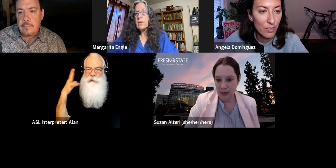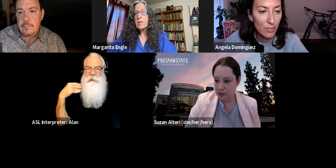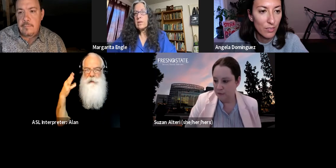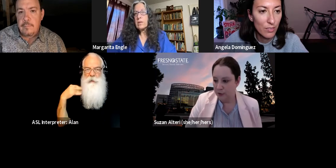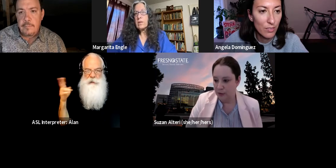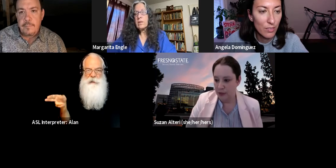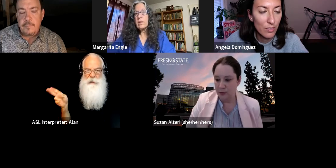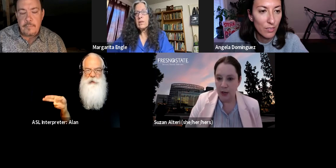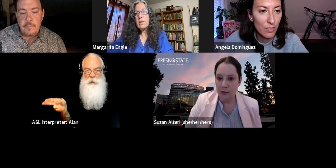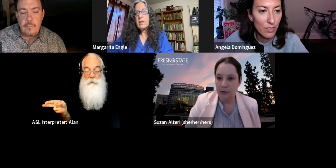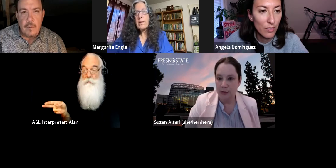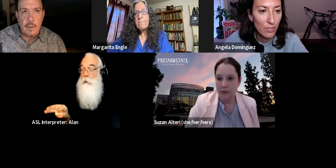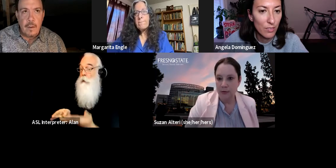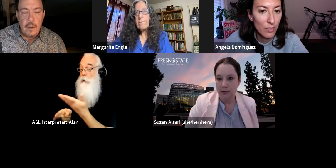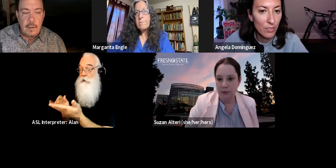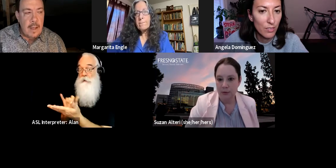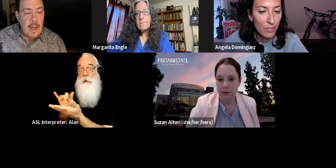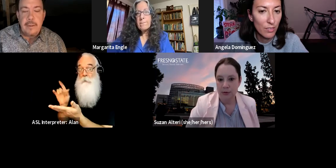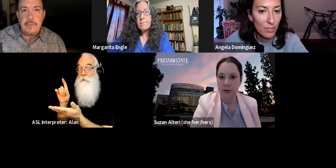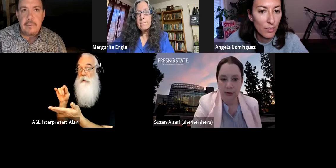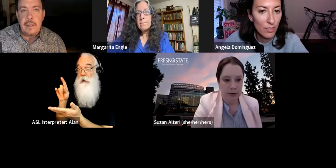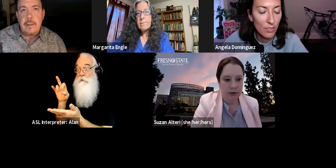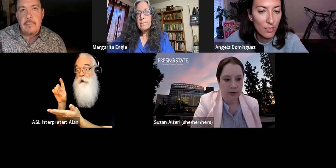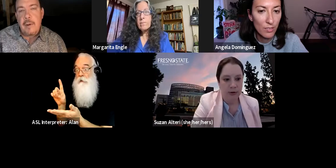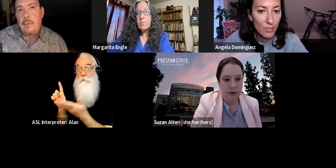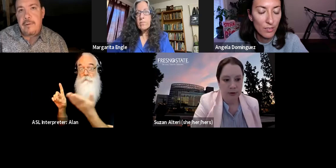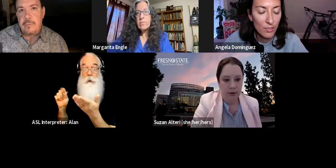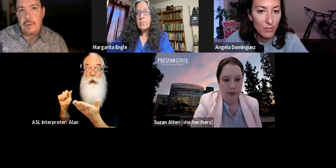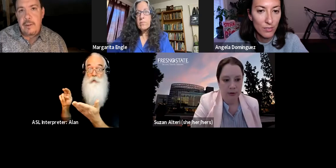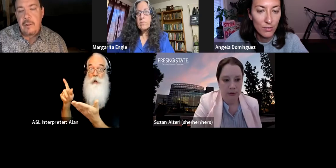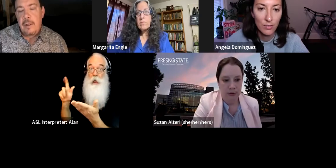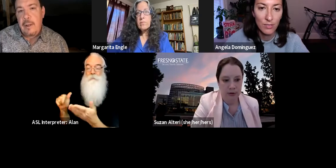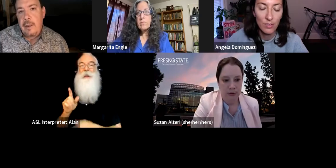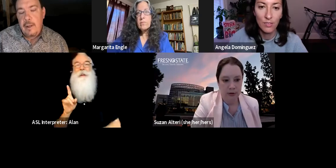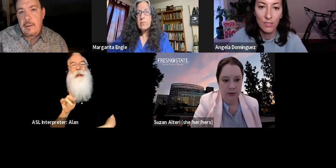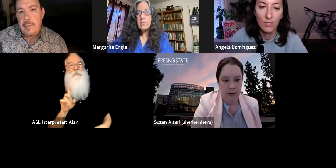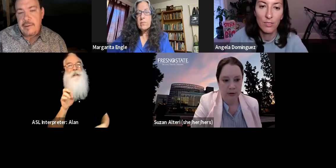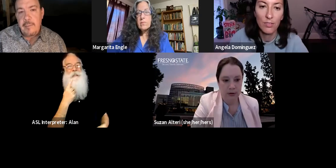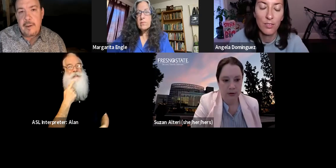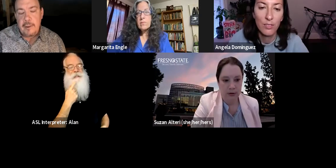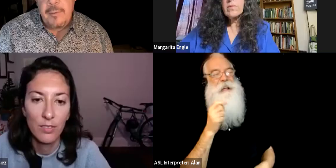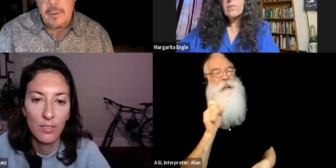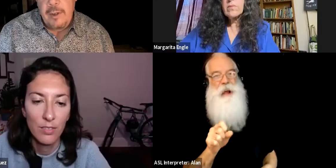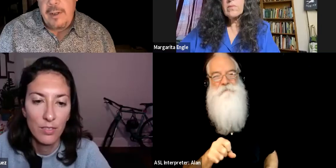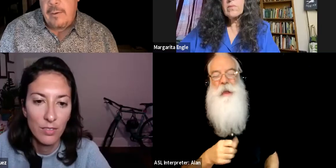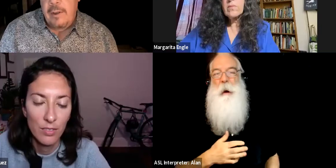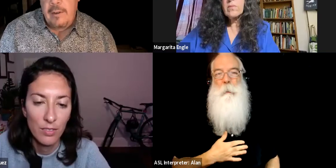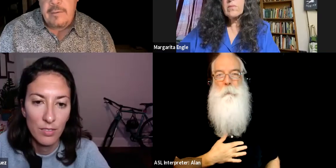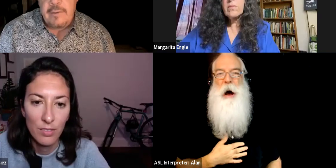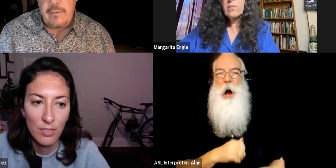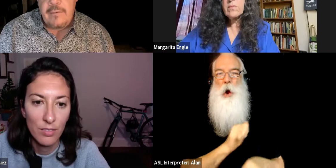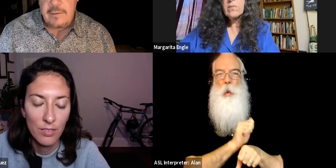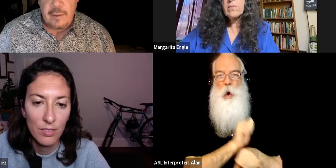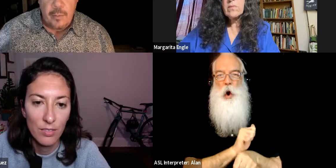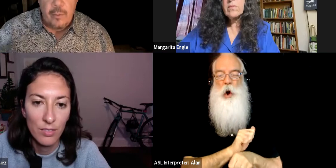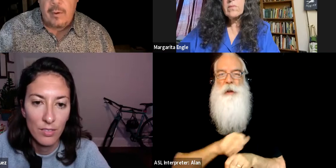David and Angela for you as well? Yeah. mean, certainly my work is rooted in the Mexican American community here in